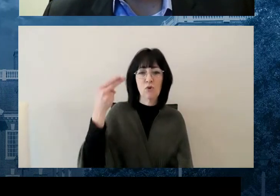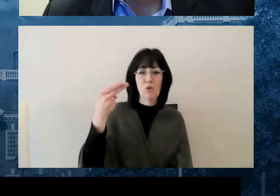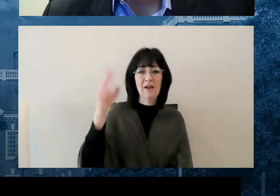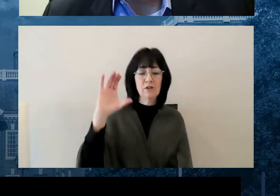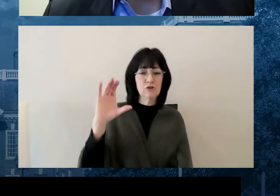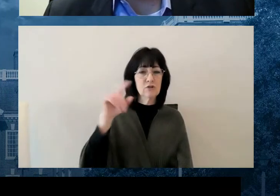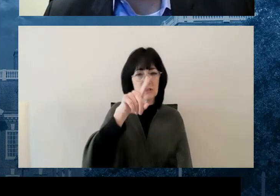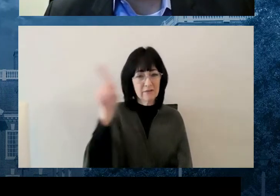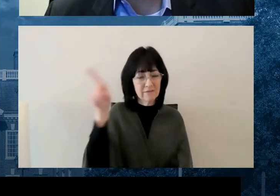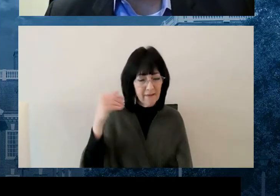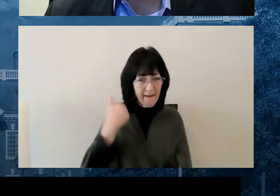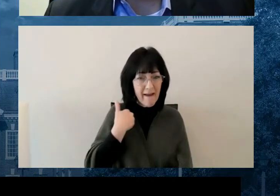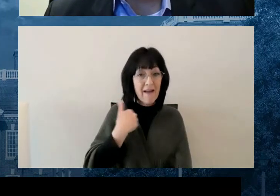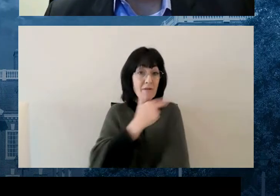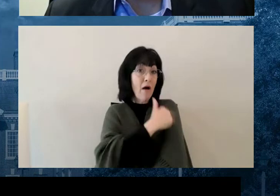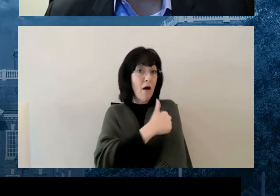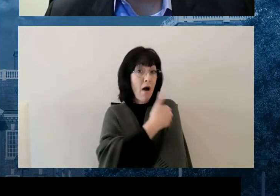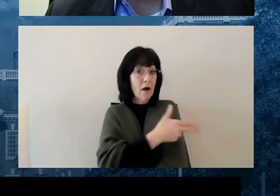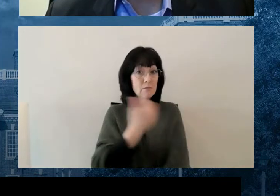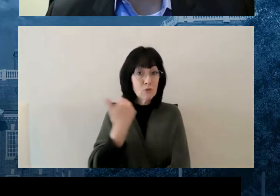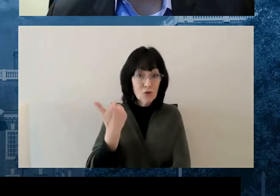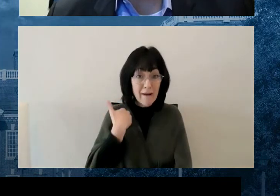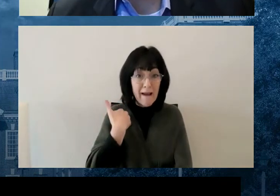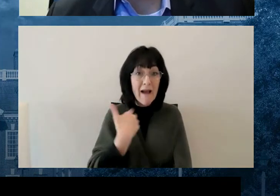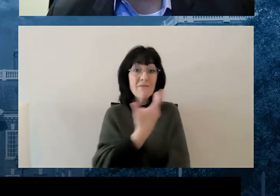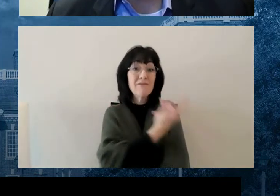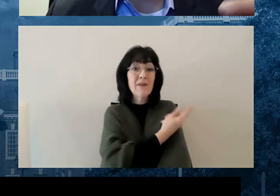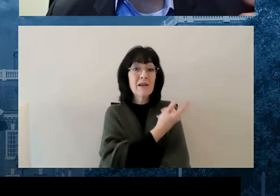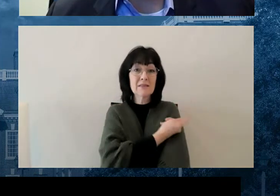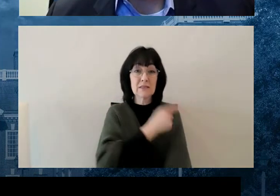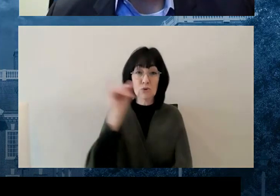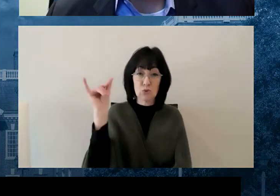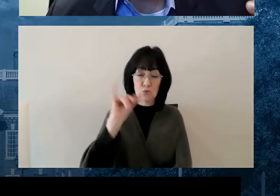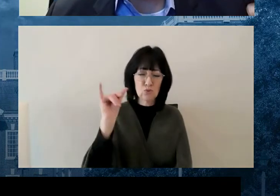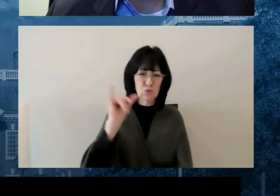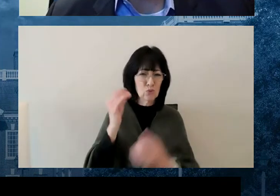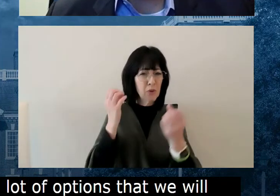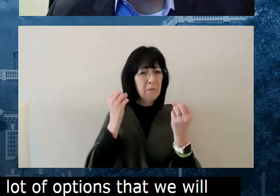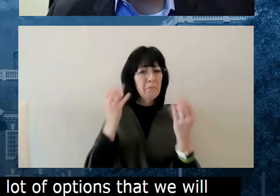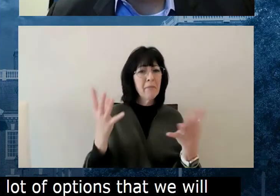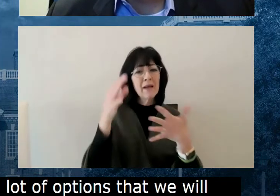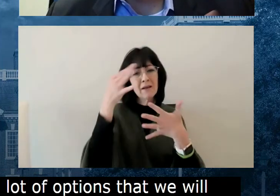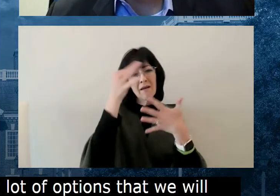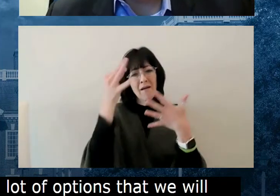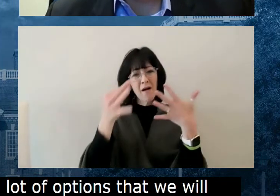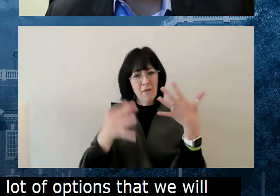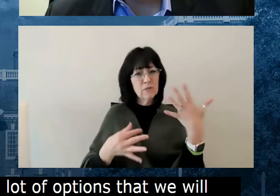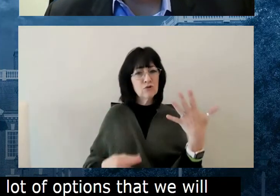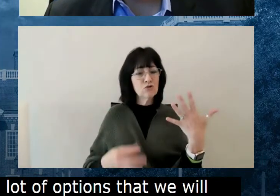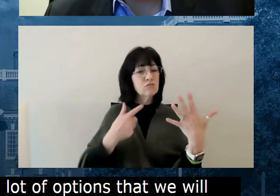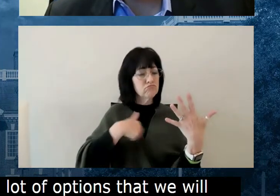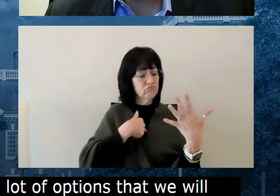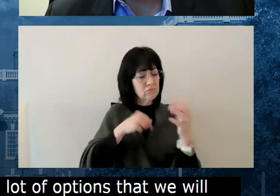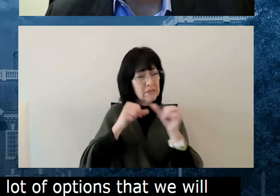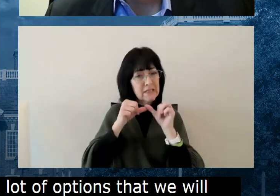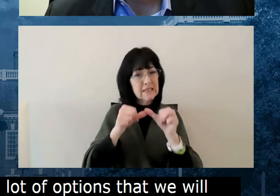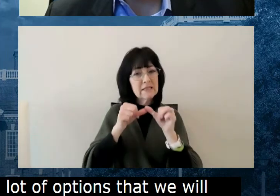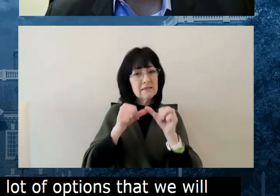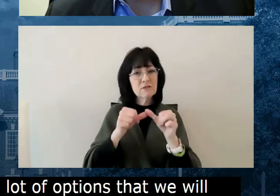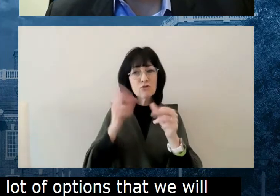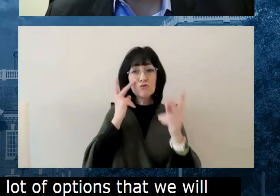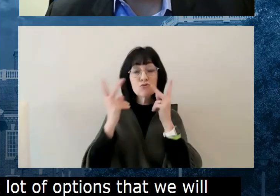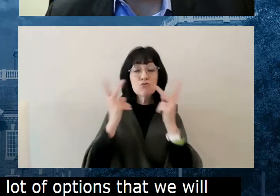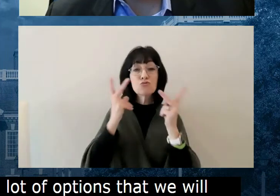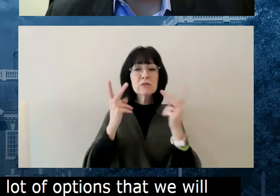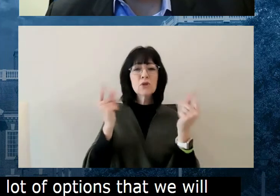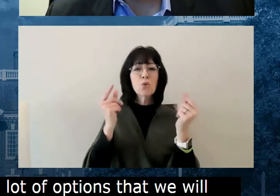de.gov/getmyvaccine. So a lot of options. We will continue to look at places where we need to get in the community to help